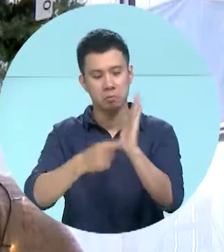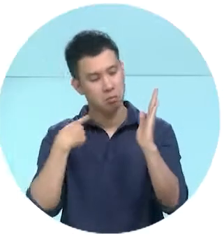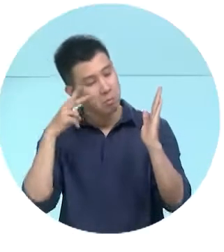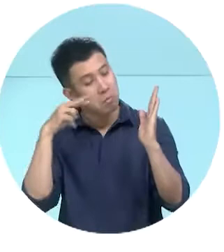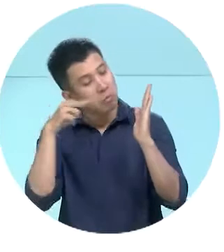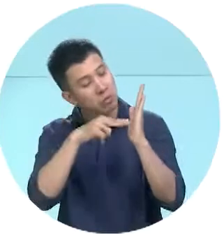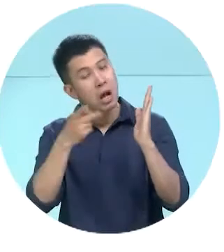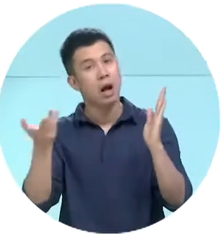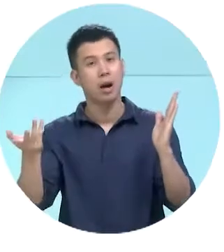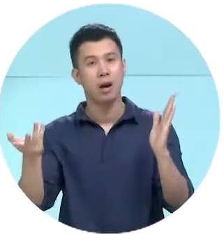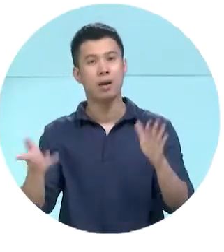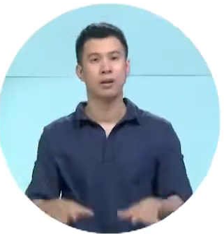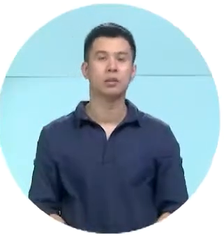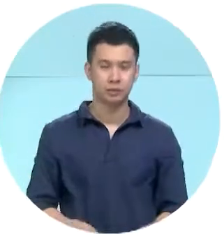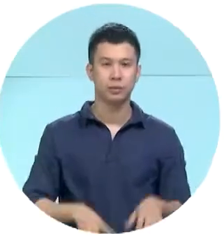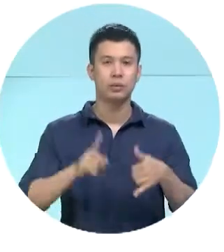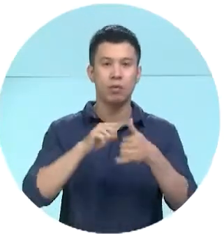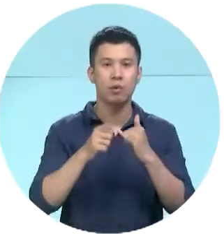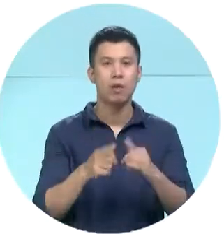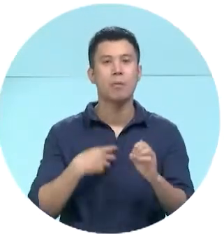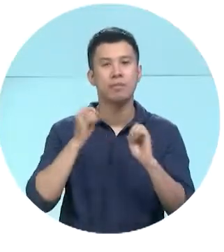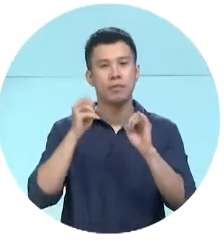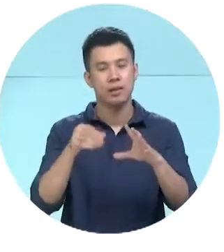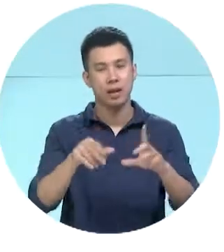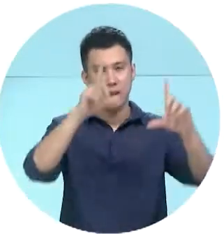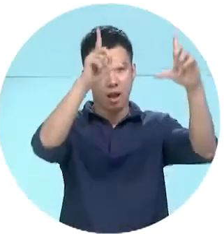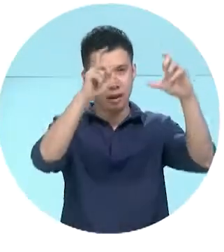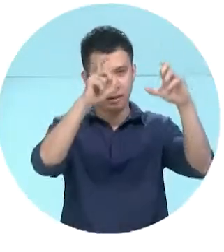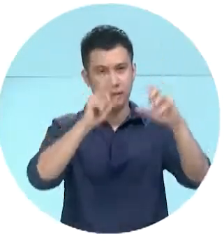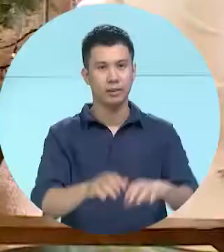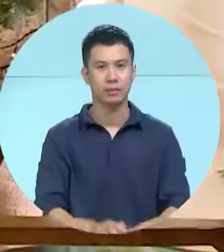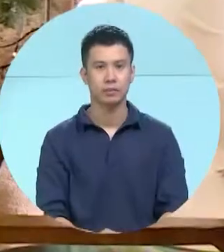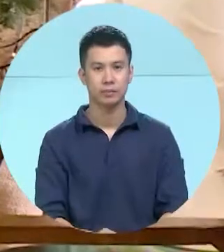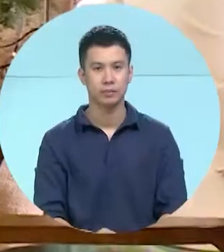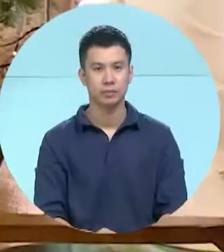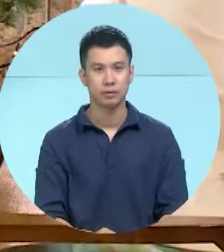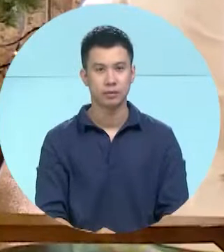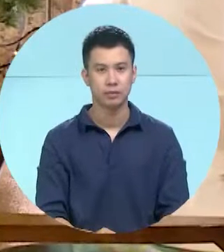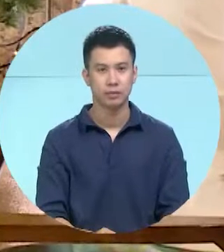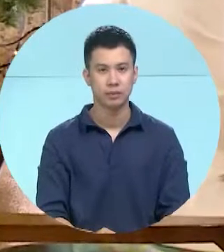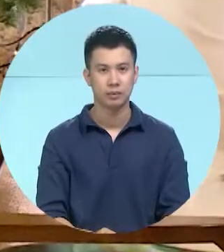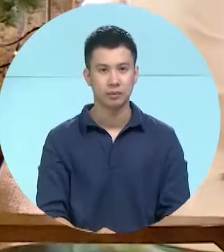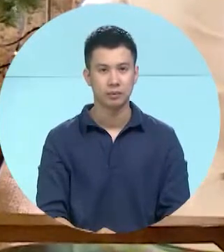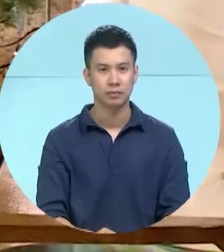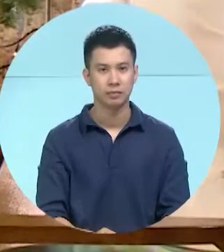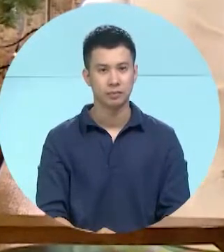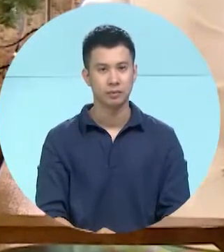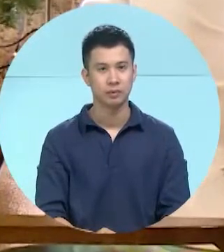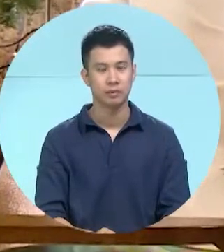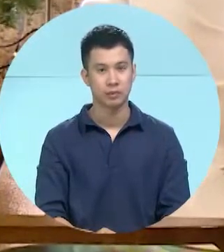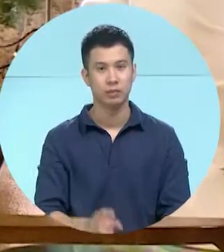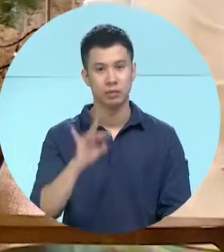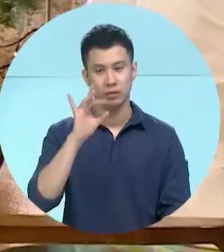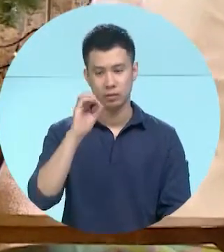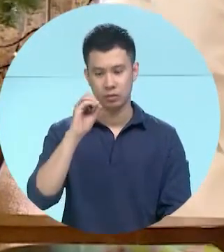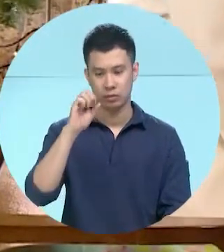them. We've created some visual aids for our trainees. So for Huang, we have some